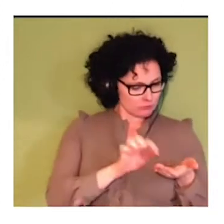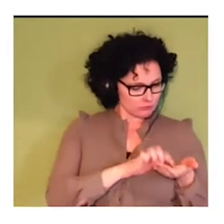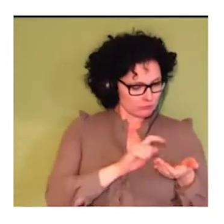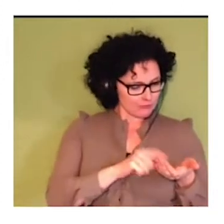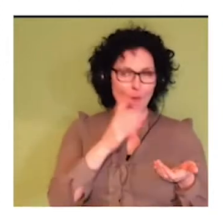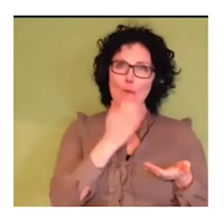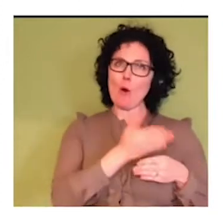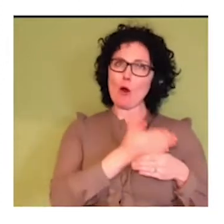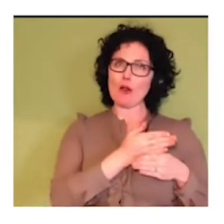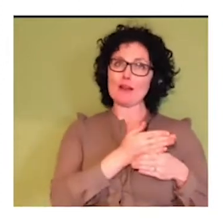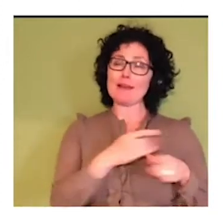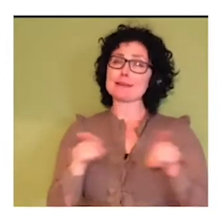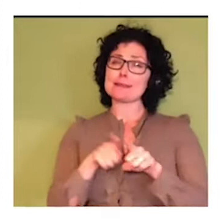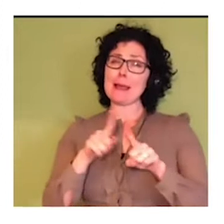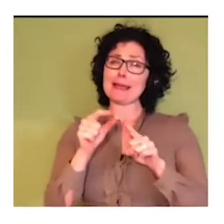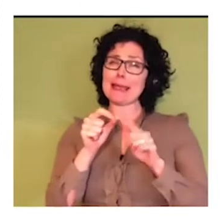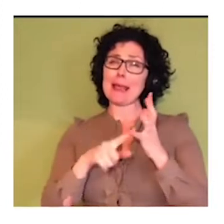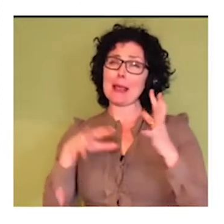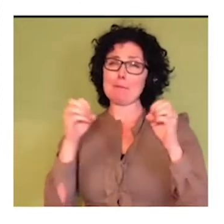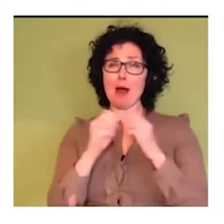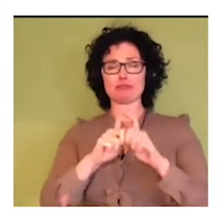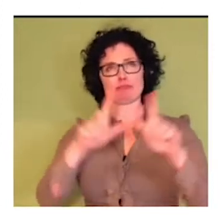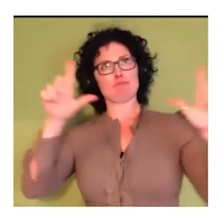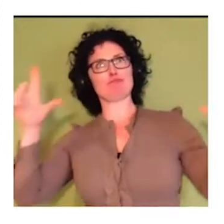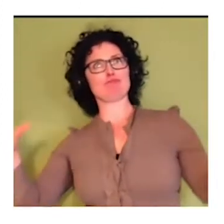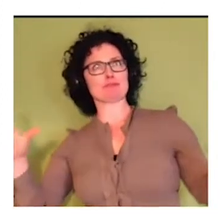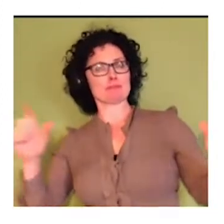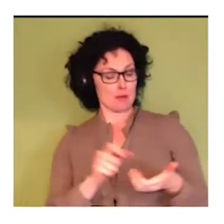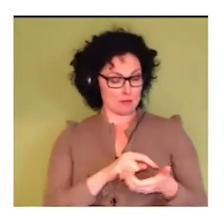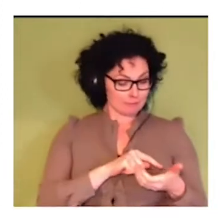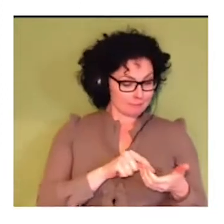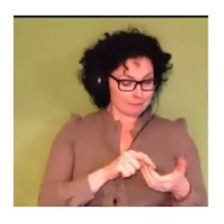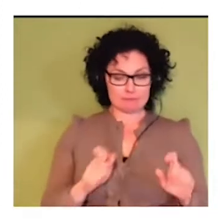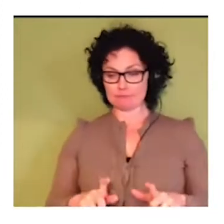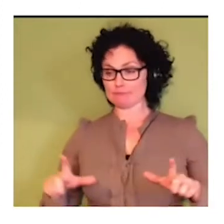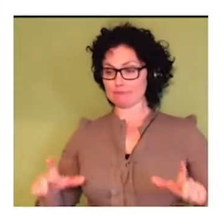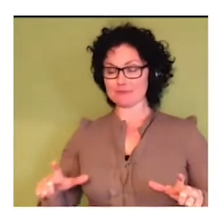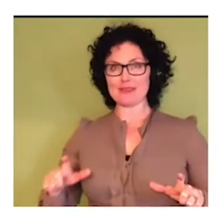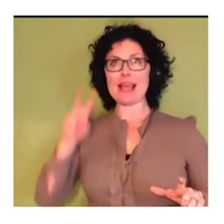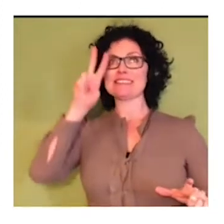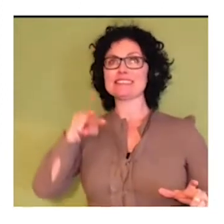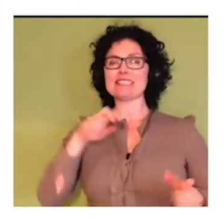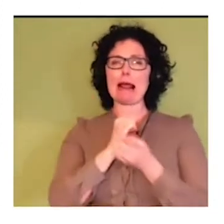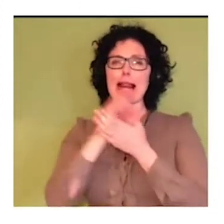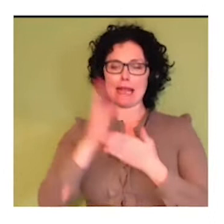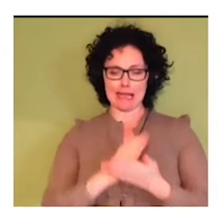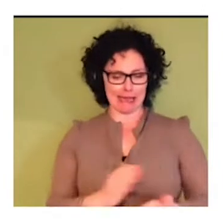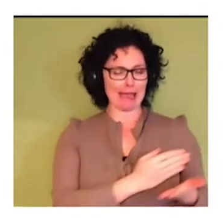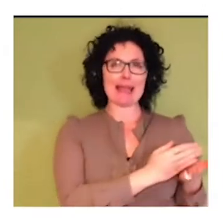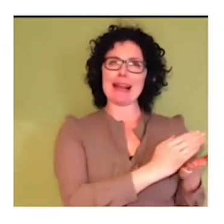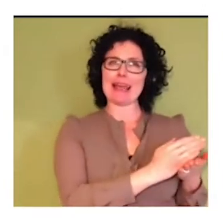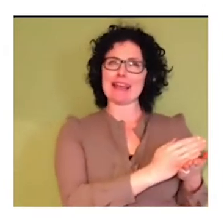on all size screens without the need to pan and zoom left and right in order to see the full width of the